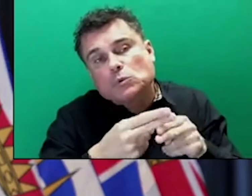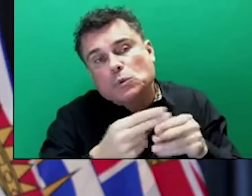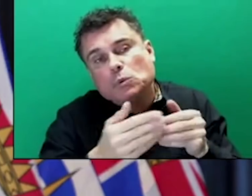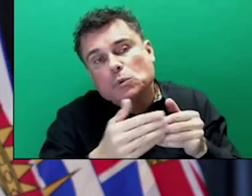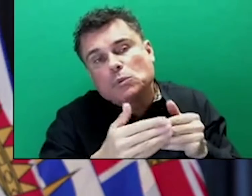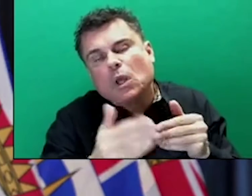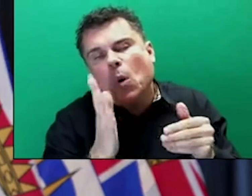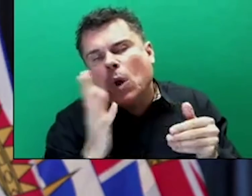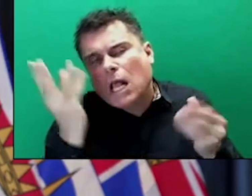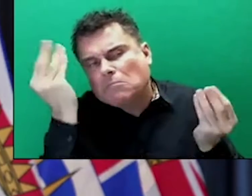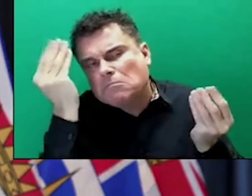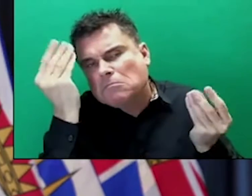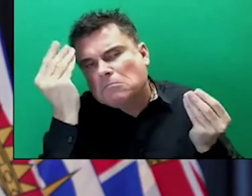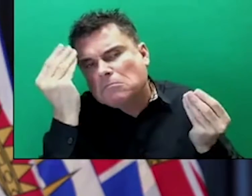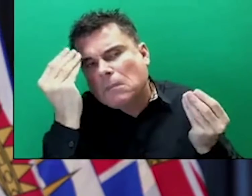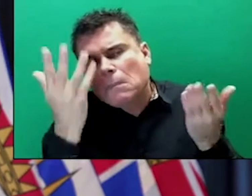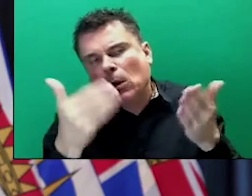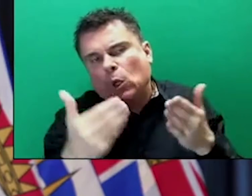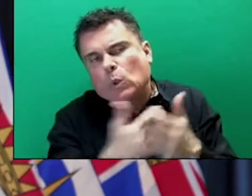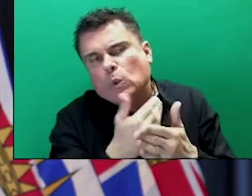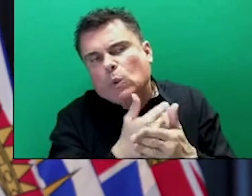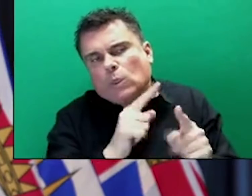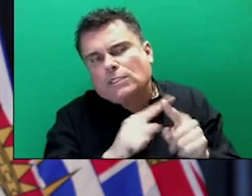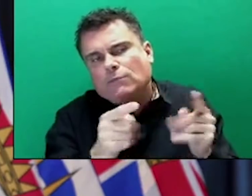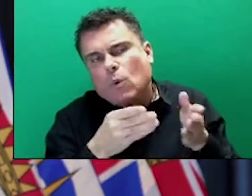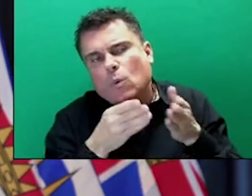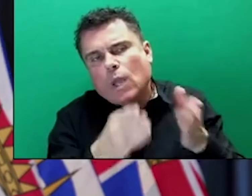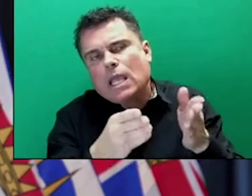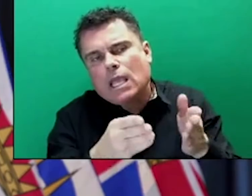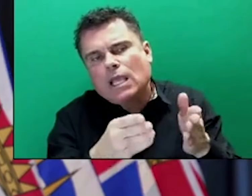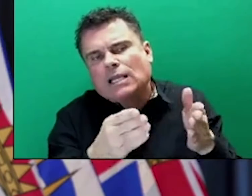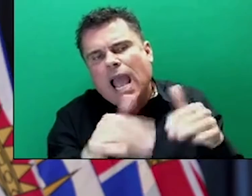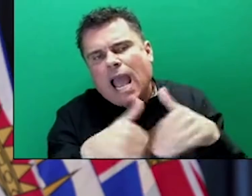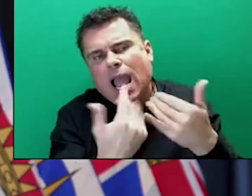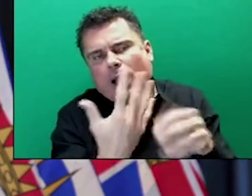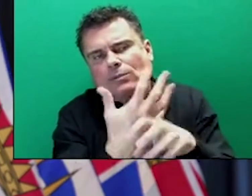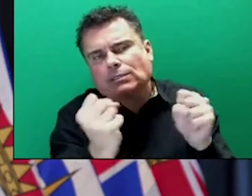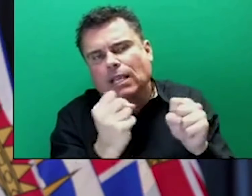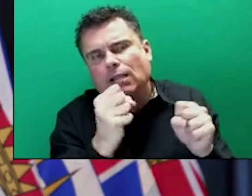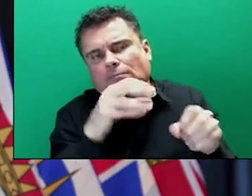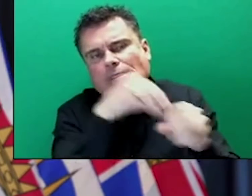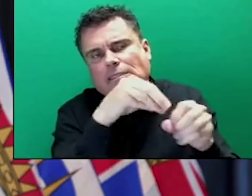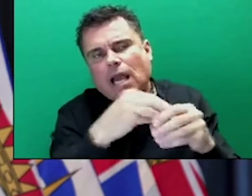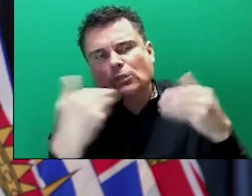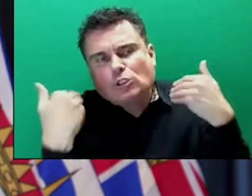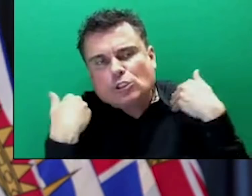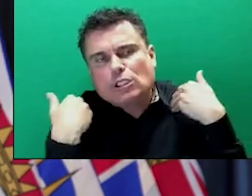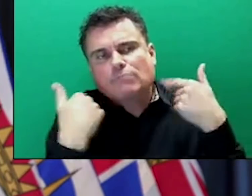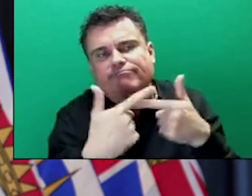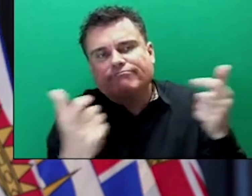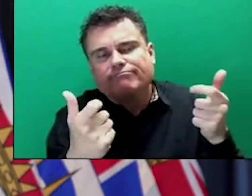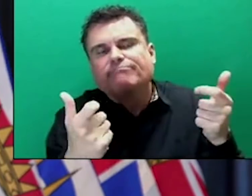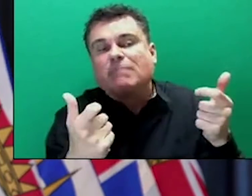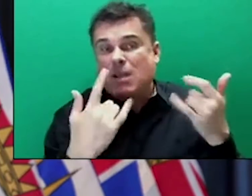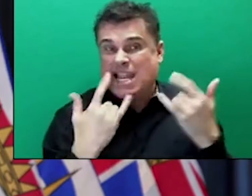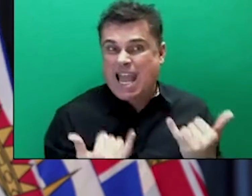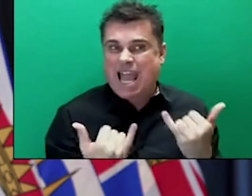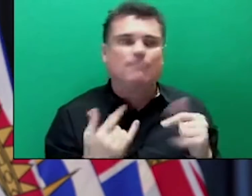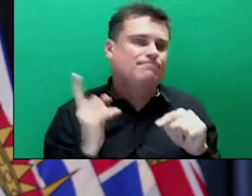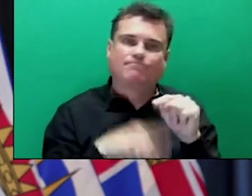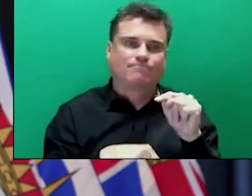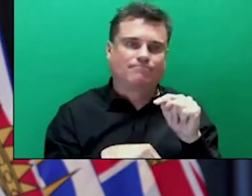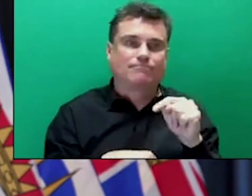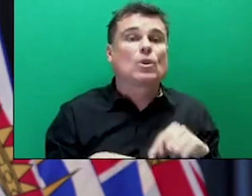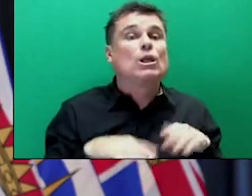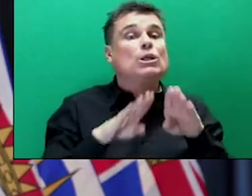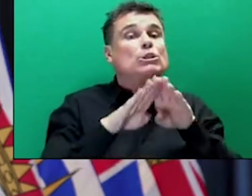child and youth sport can continue with limited activities with specific restrictions, and of course no